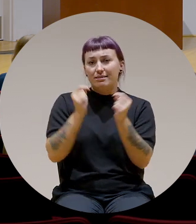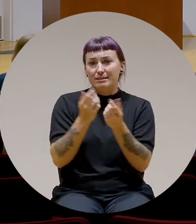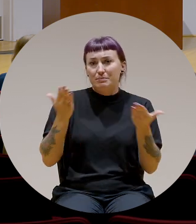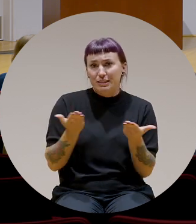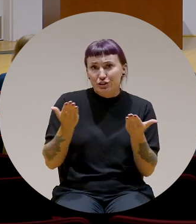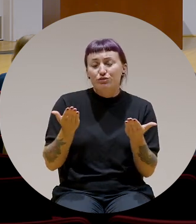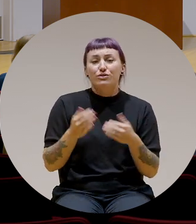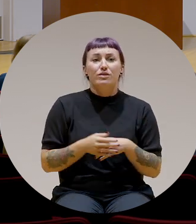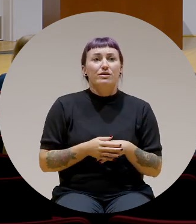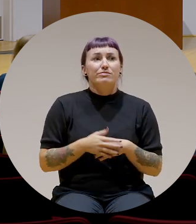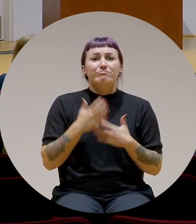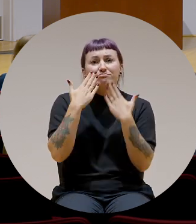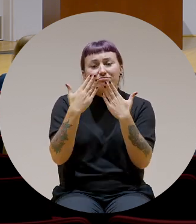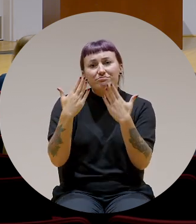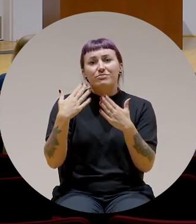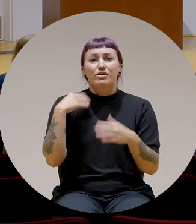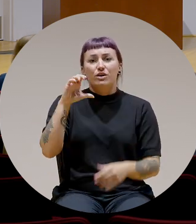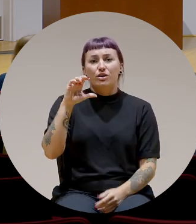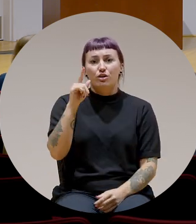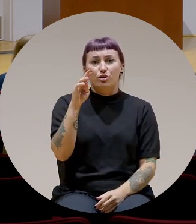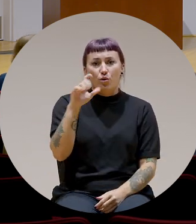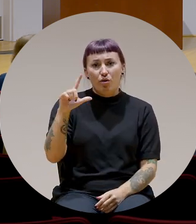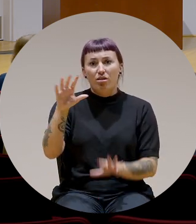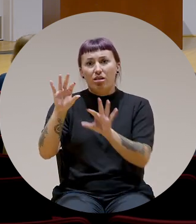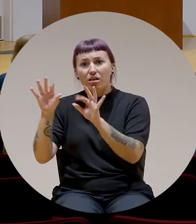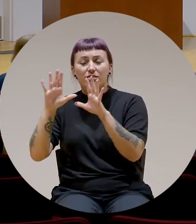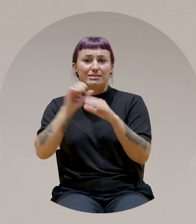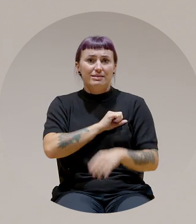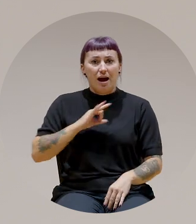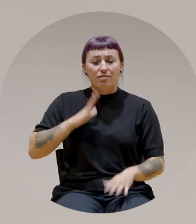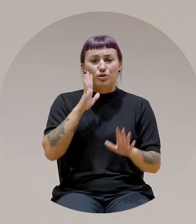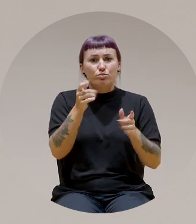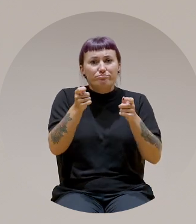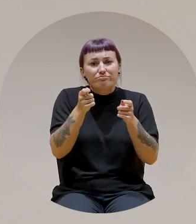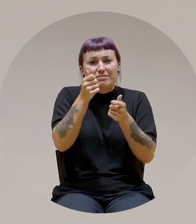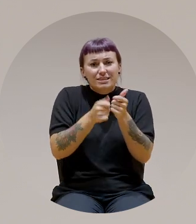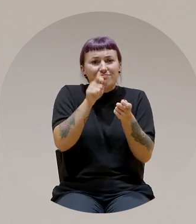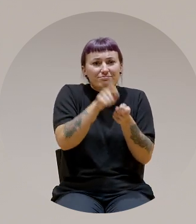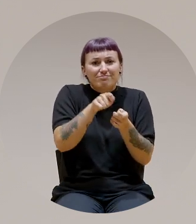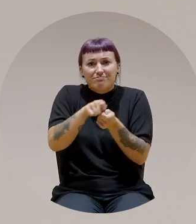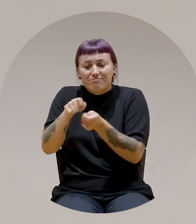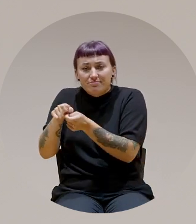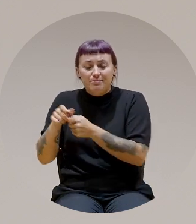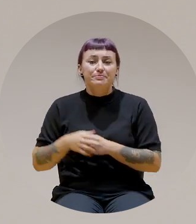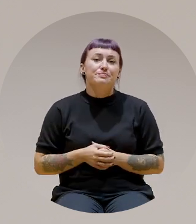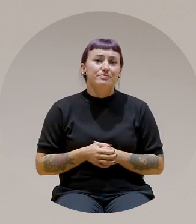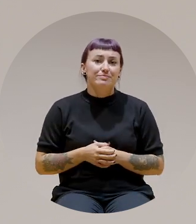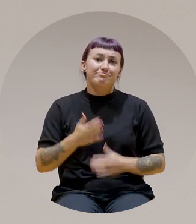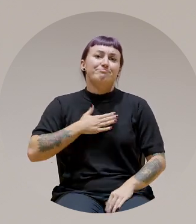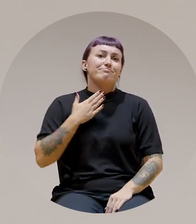team here did. Mm-hmm. We're so grateful to the curatorial staff who has managed every detail with aplomb,